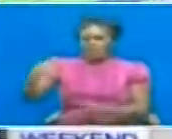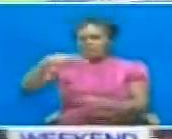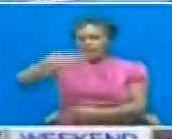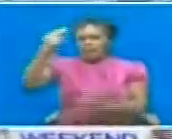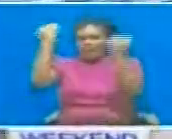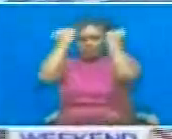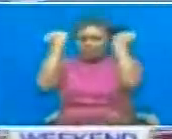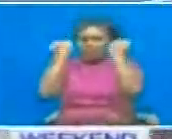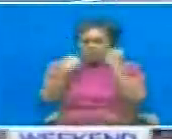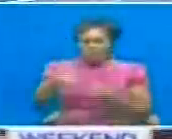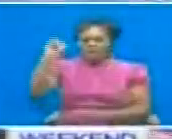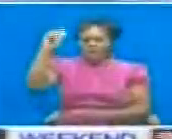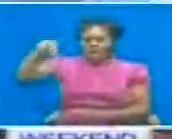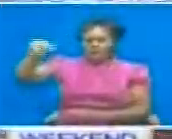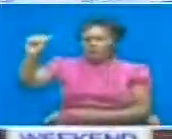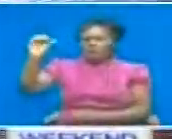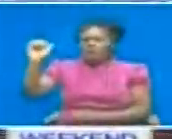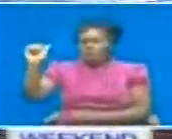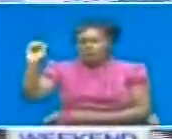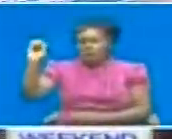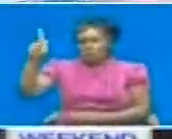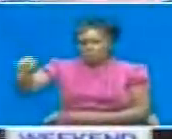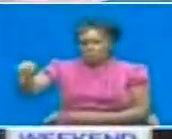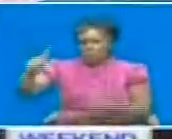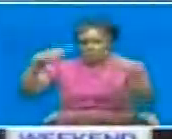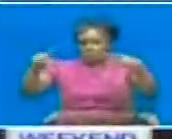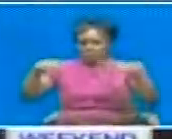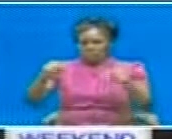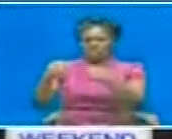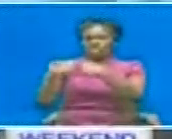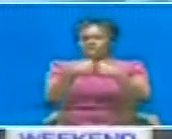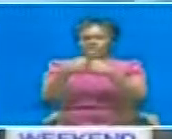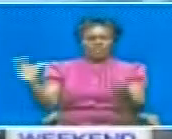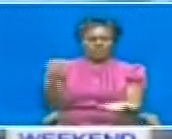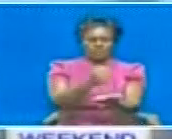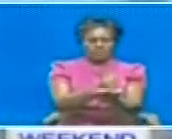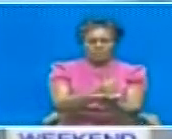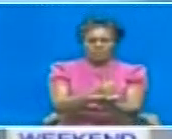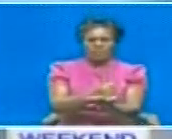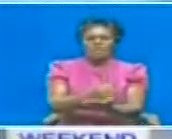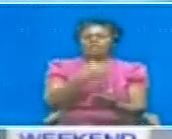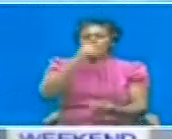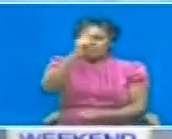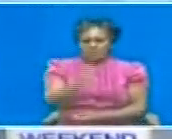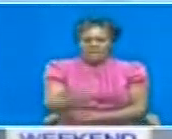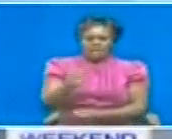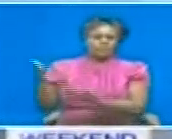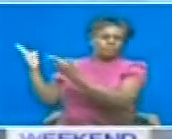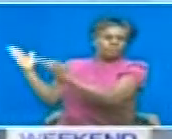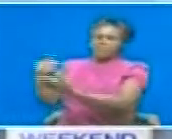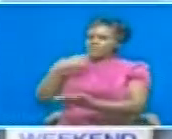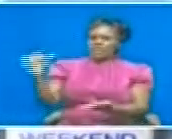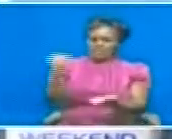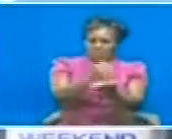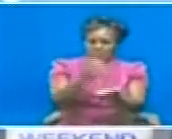after the Independent Policing Oversight Authority successfully challenged it. Justice Isaac Lenaola found the recruitment to